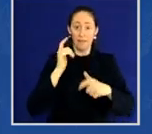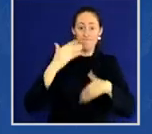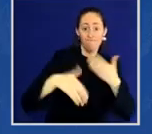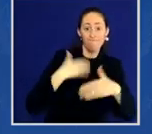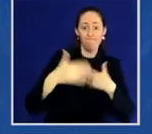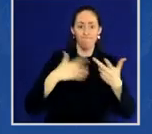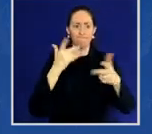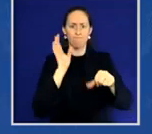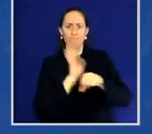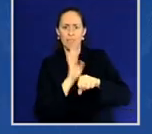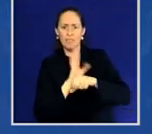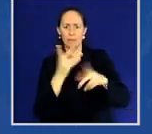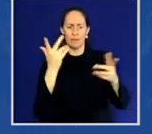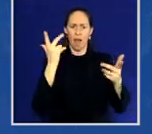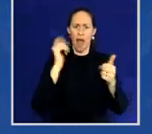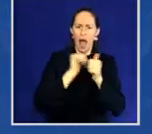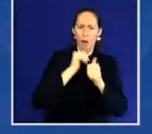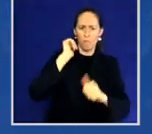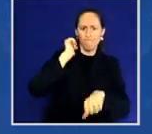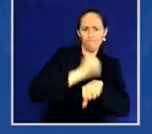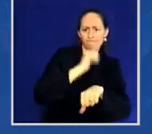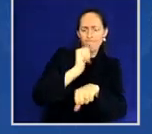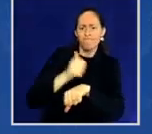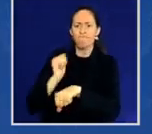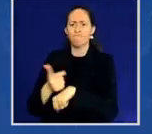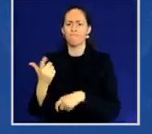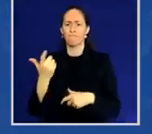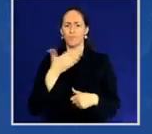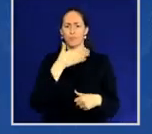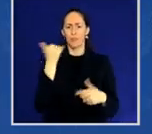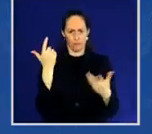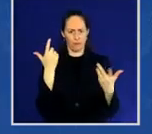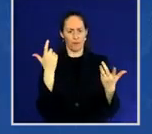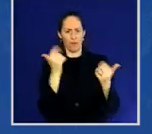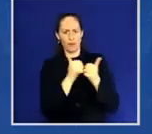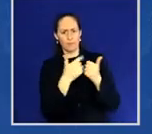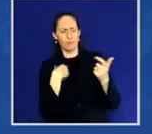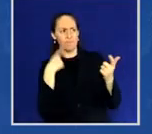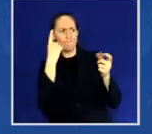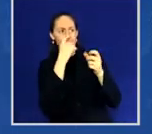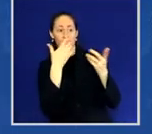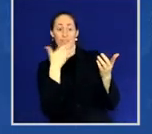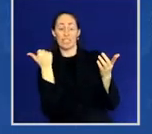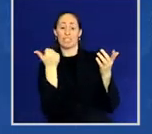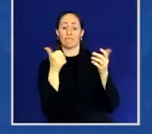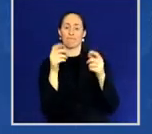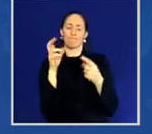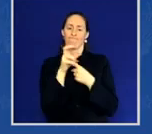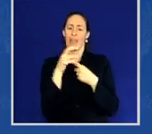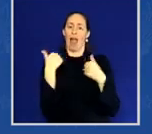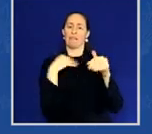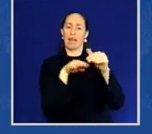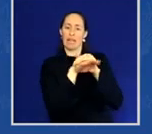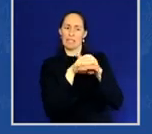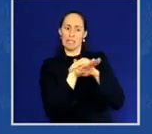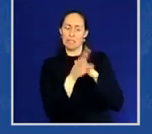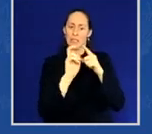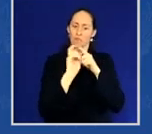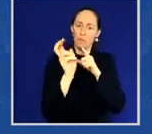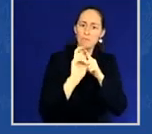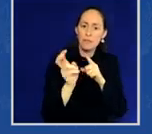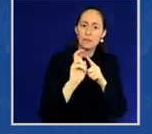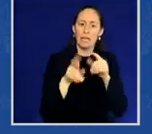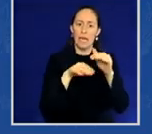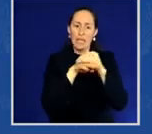stay here, people grow because of the ability to access transportation, access all the